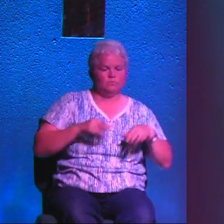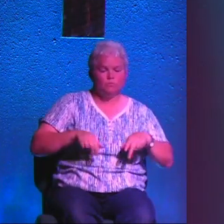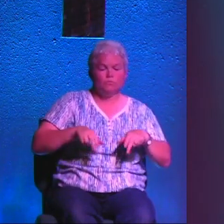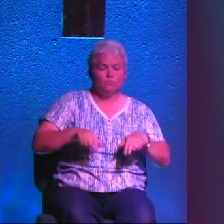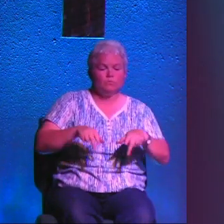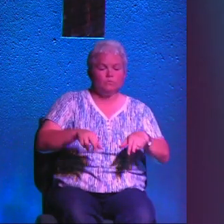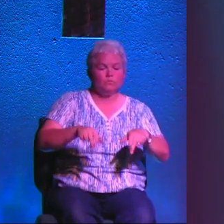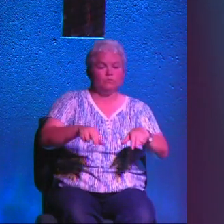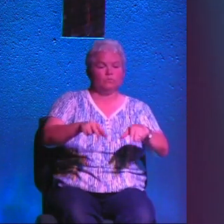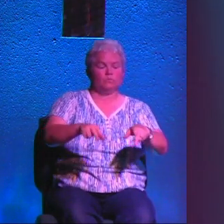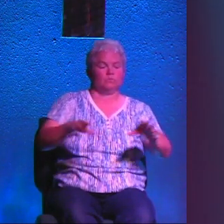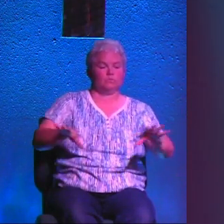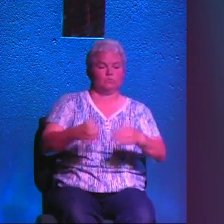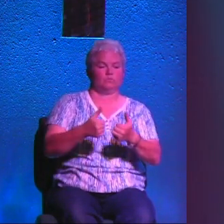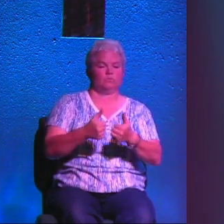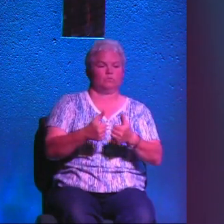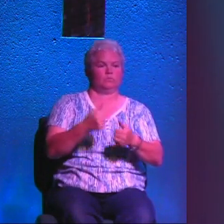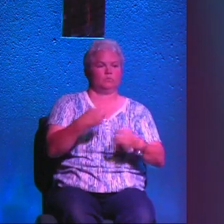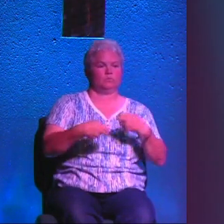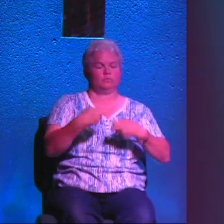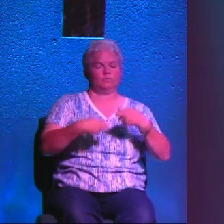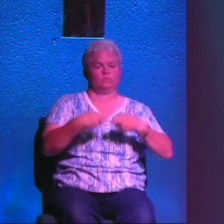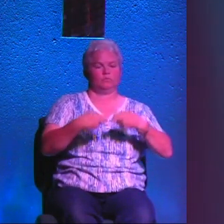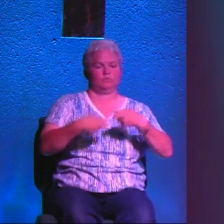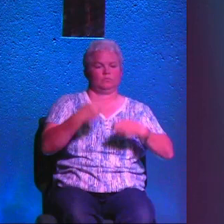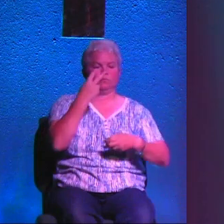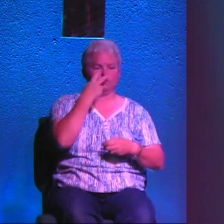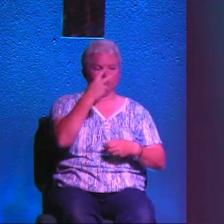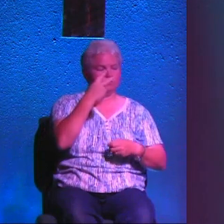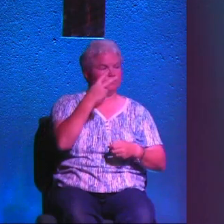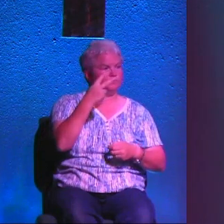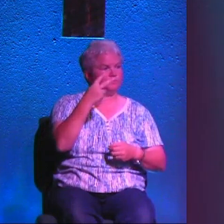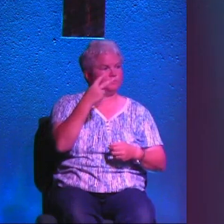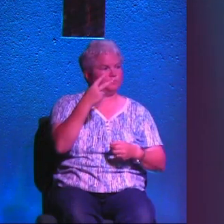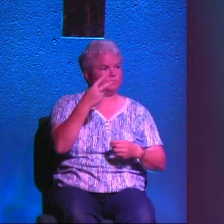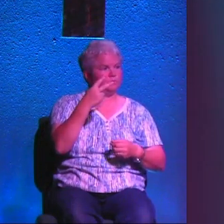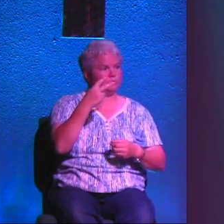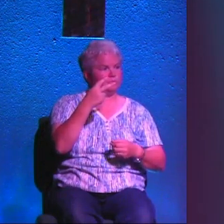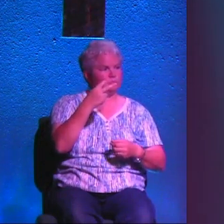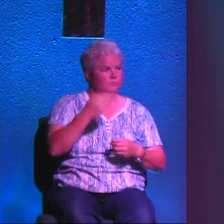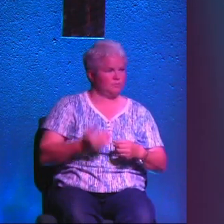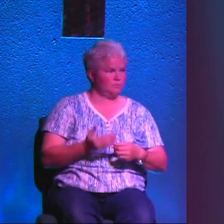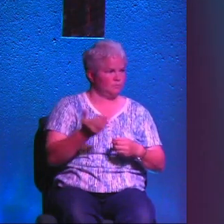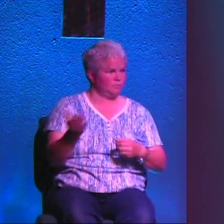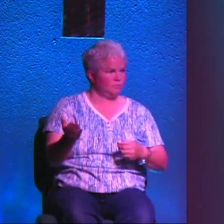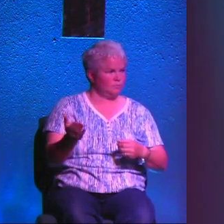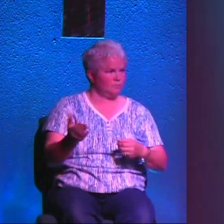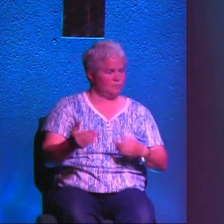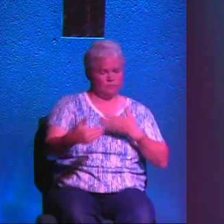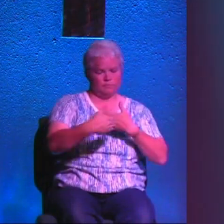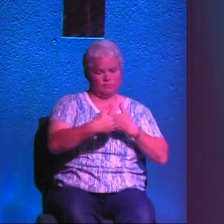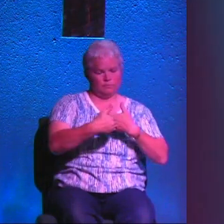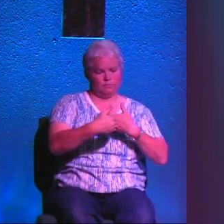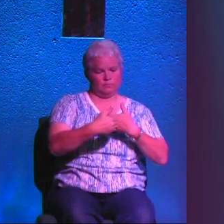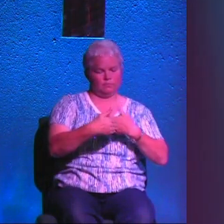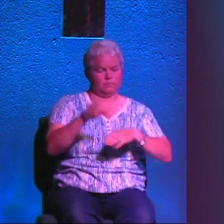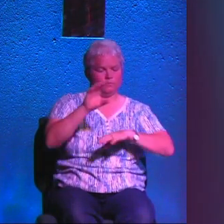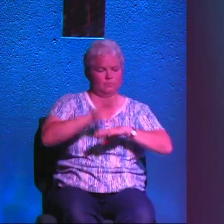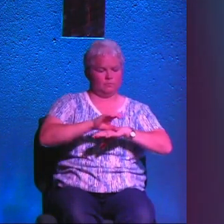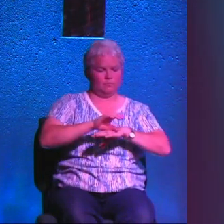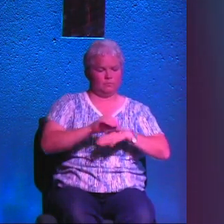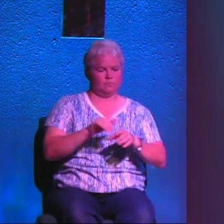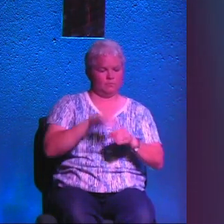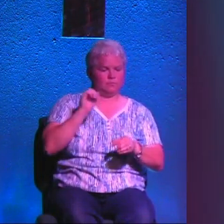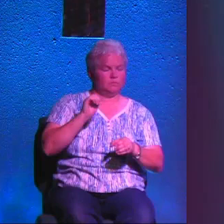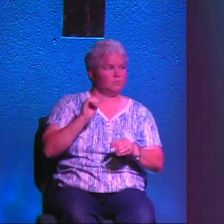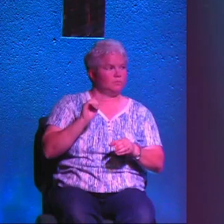and to actually challenge those issues that we're seeing and all those things that are coming against the church from the outside, but